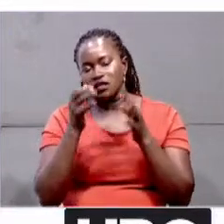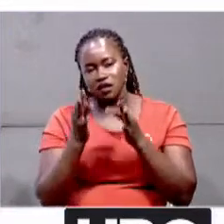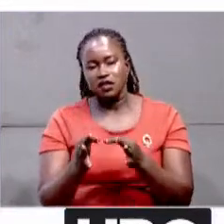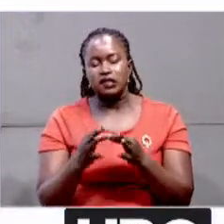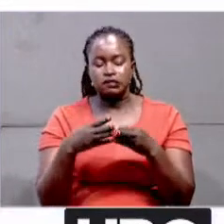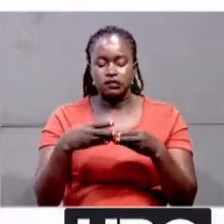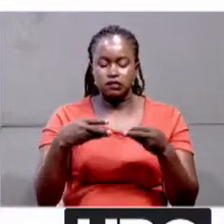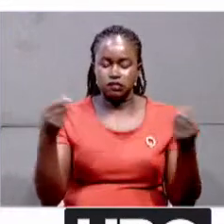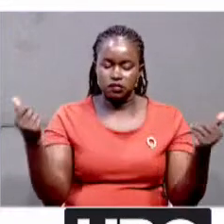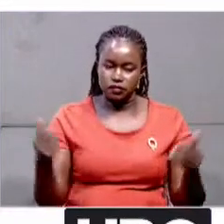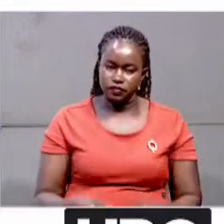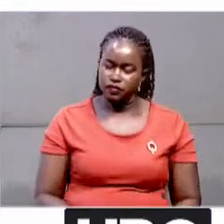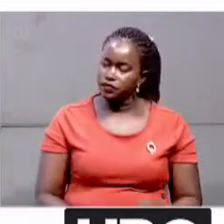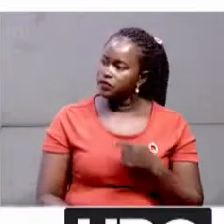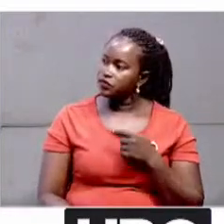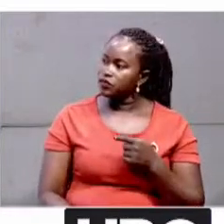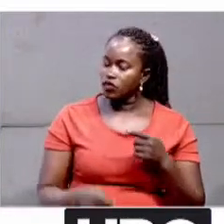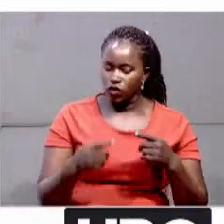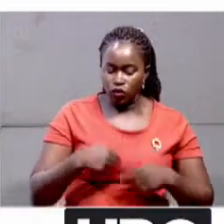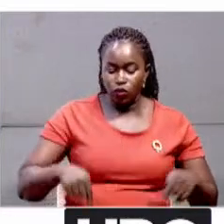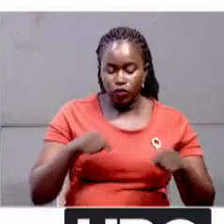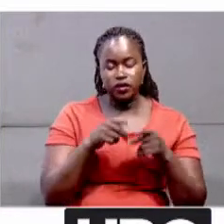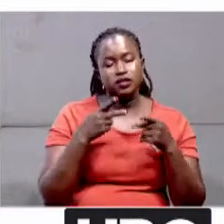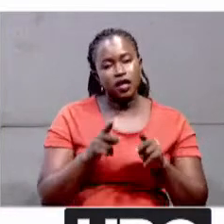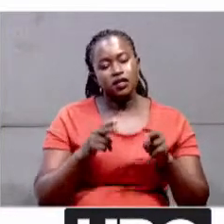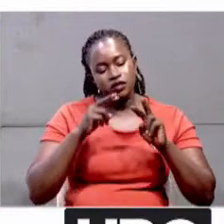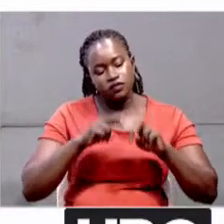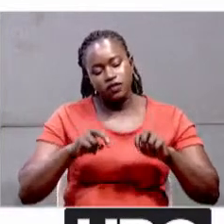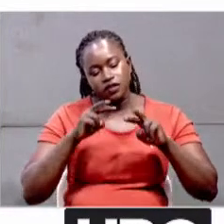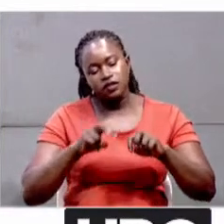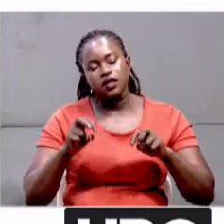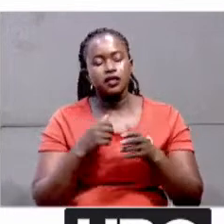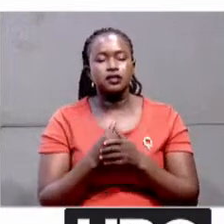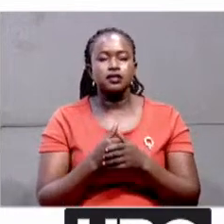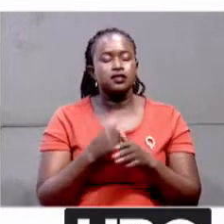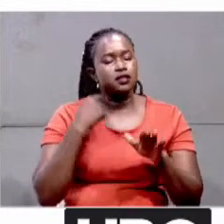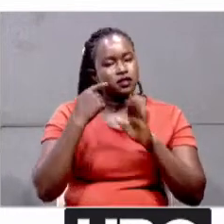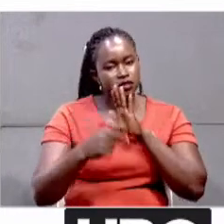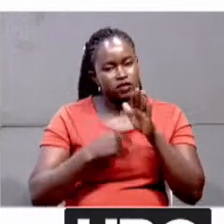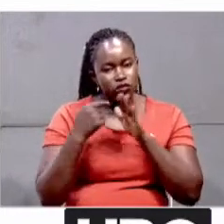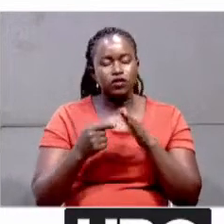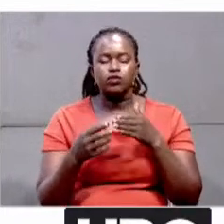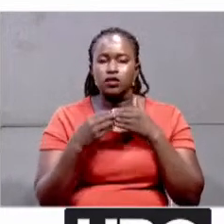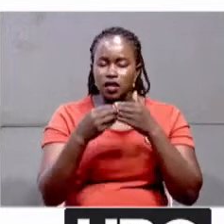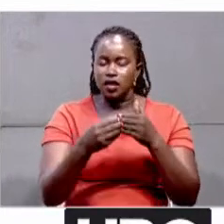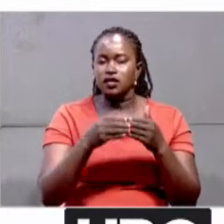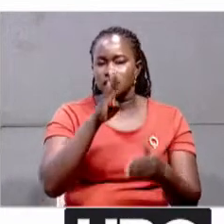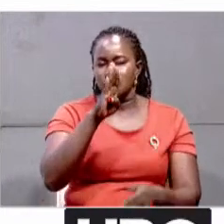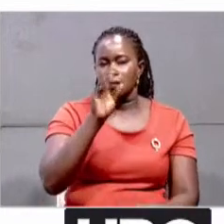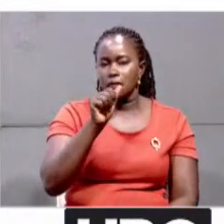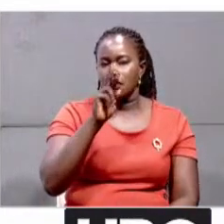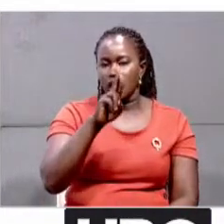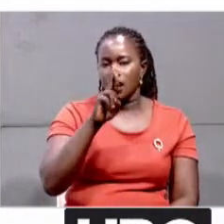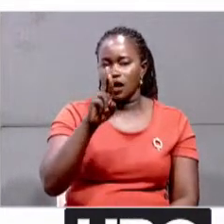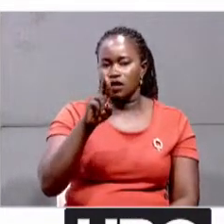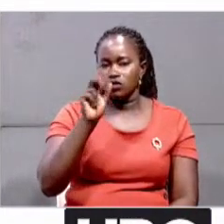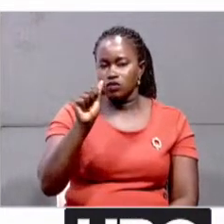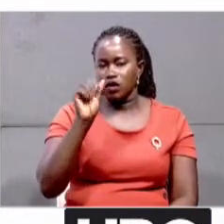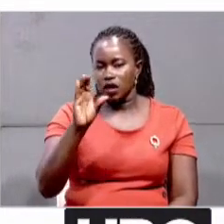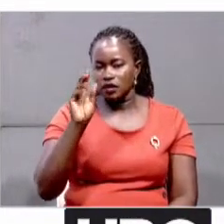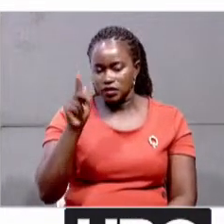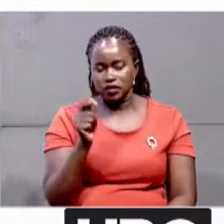are investigating circumstances under which our barracks, our Ntinda Police